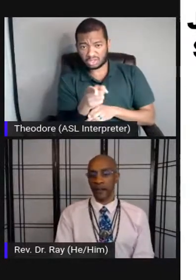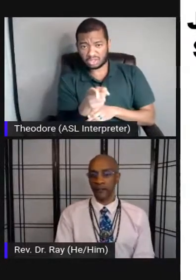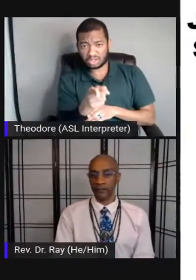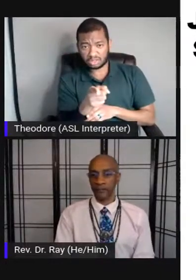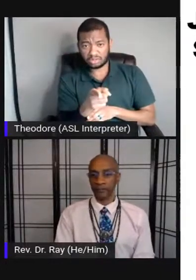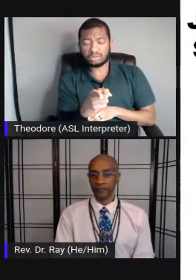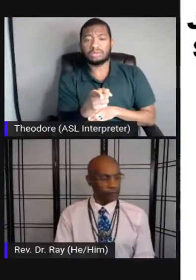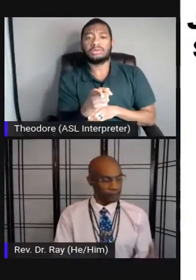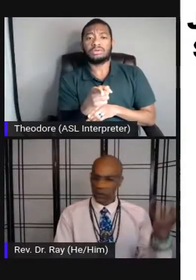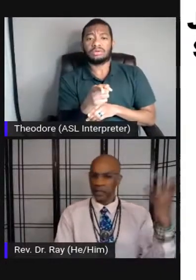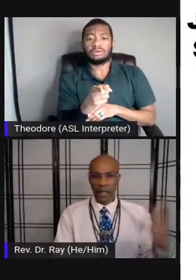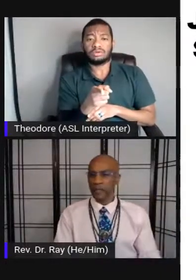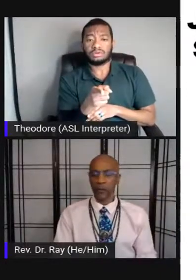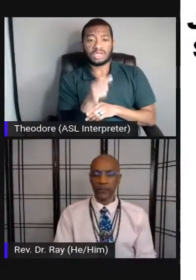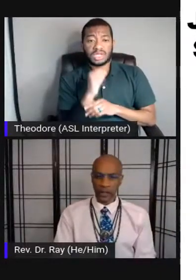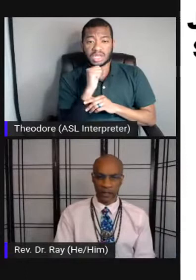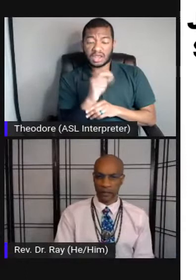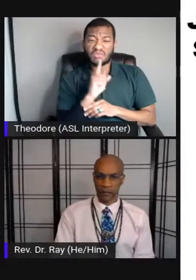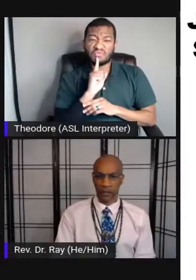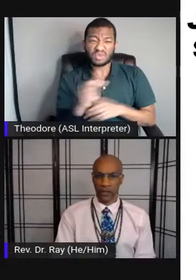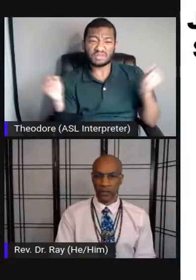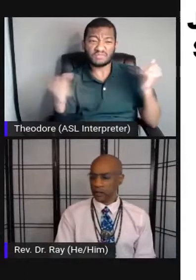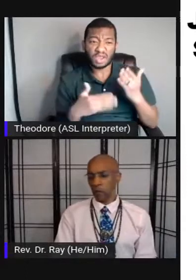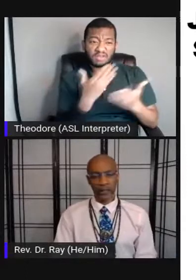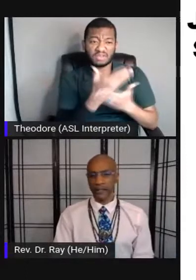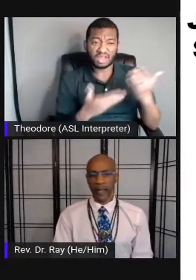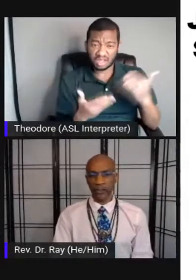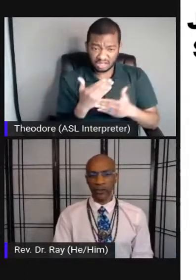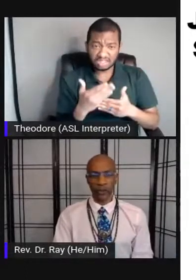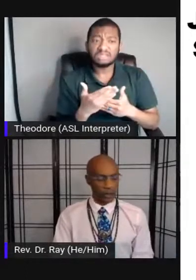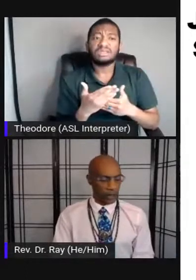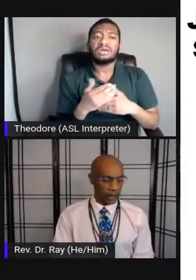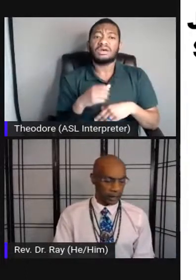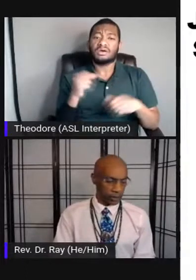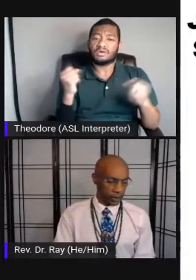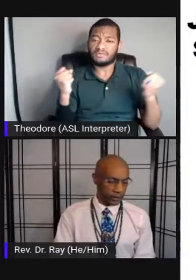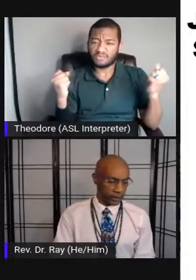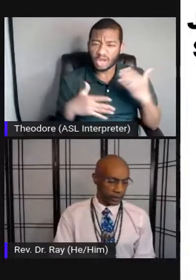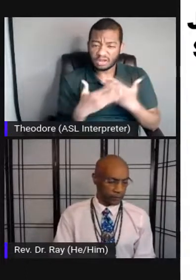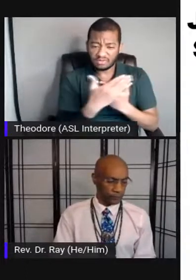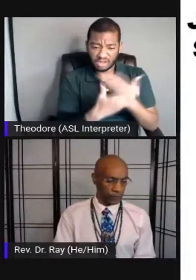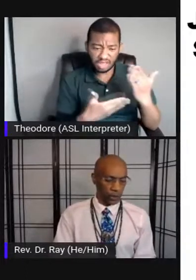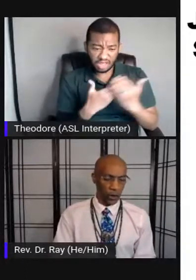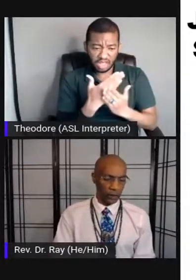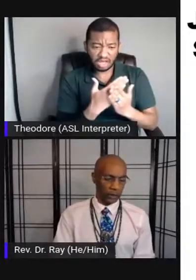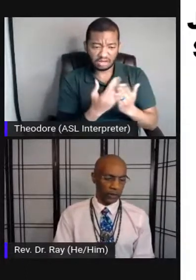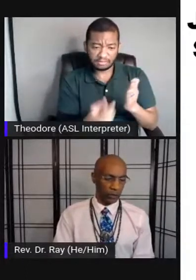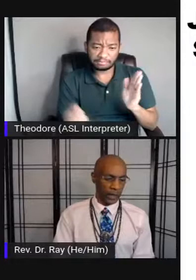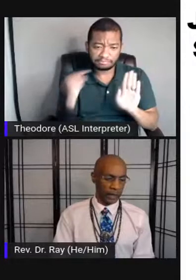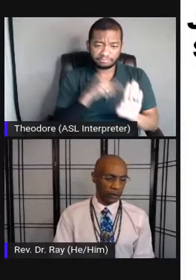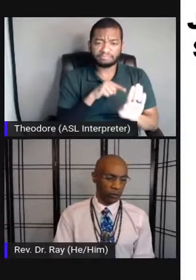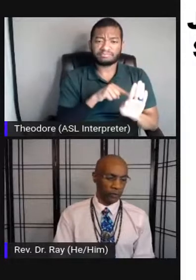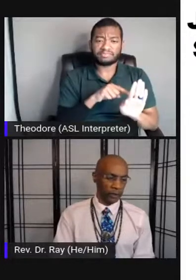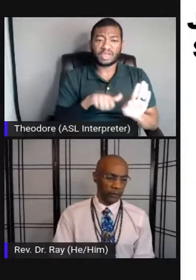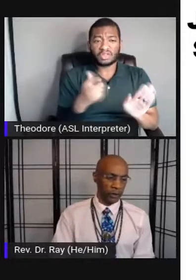afraid of. Same thing with criticism. Someone can tell you, Tracy, you know, I really don't